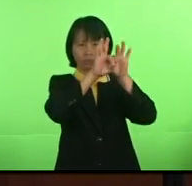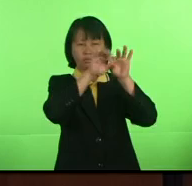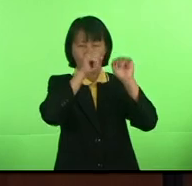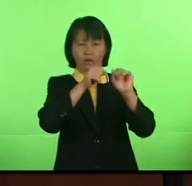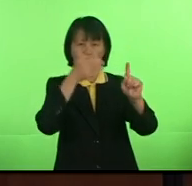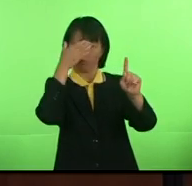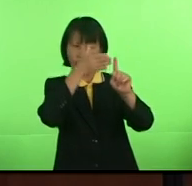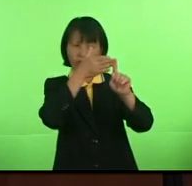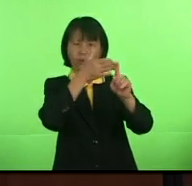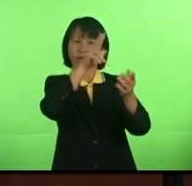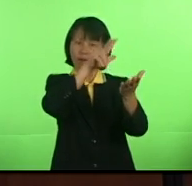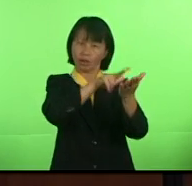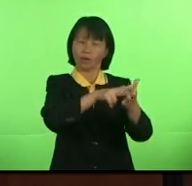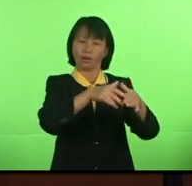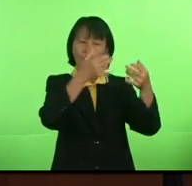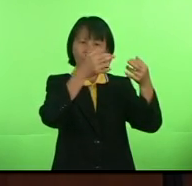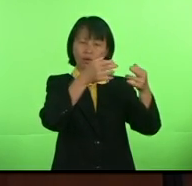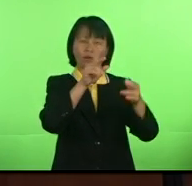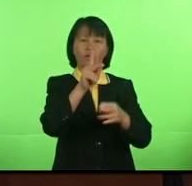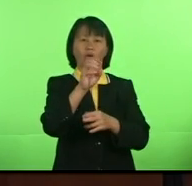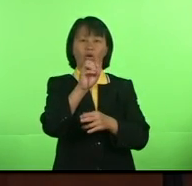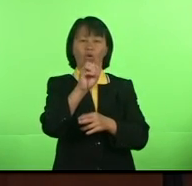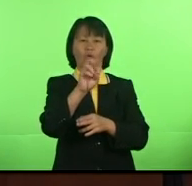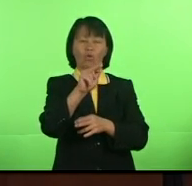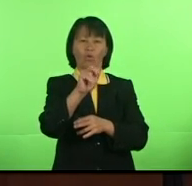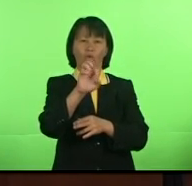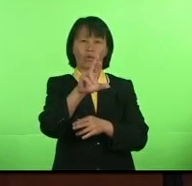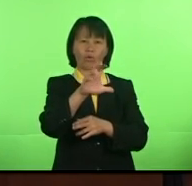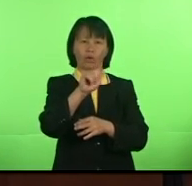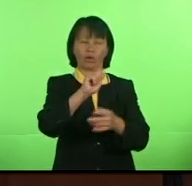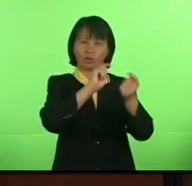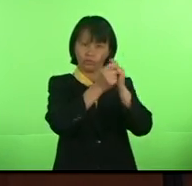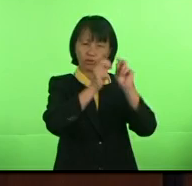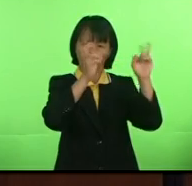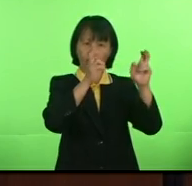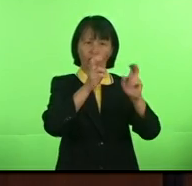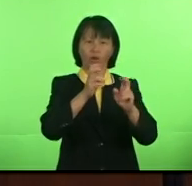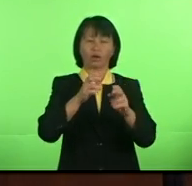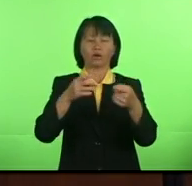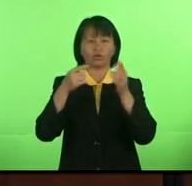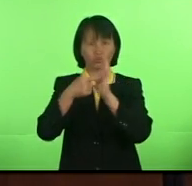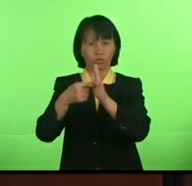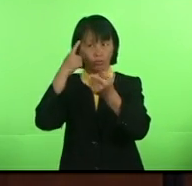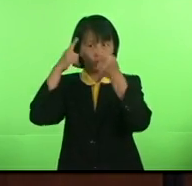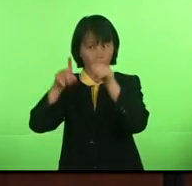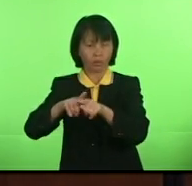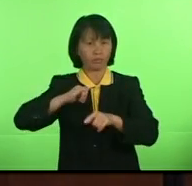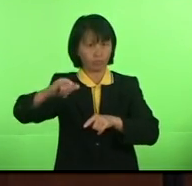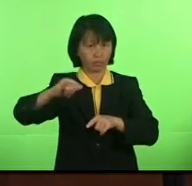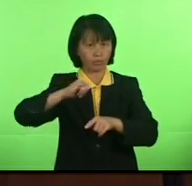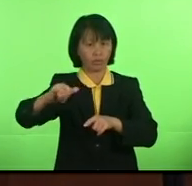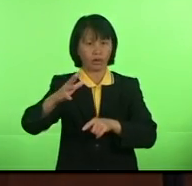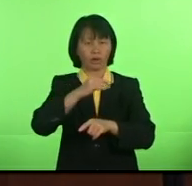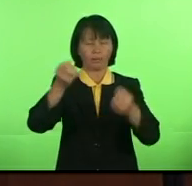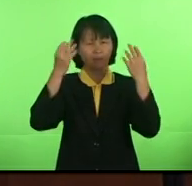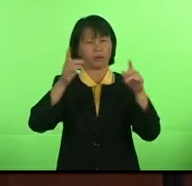focus, clarify, contrast, change the subject, show agreement or disagreement, and